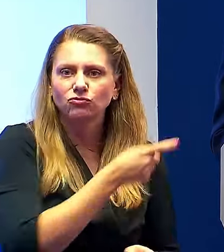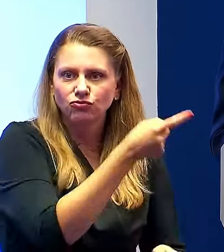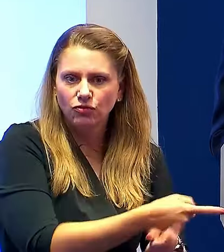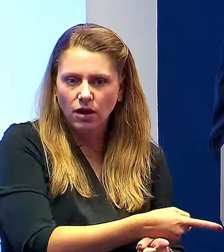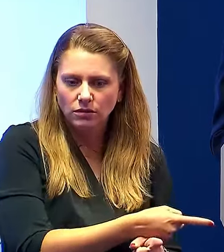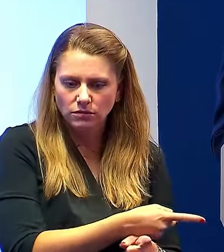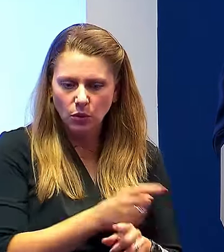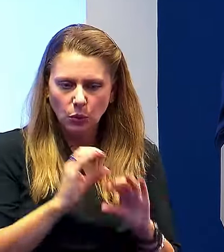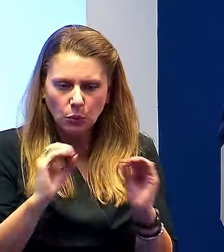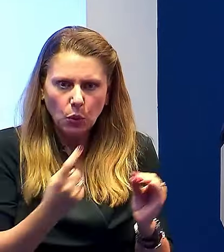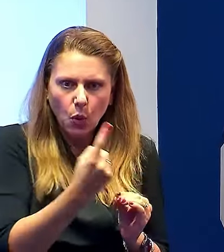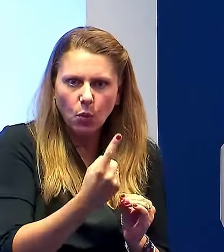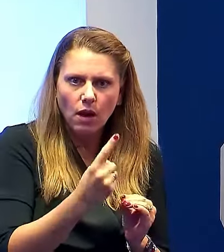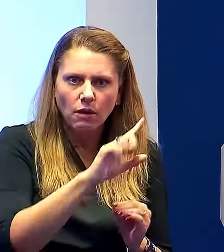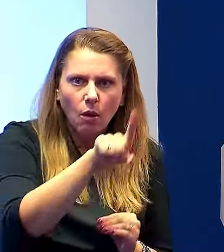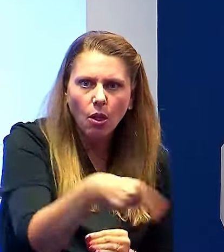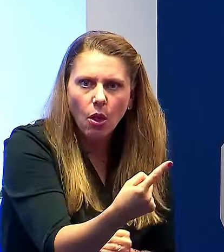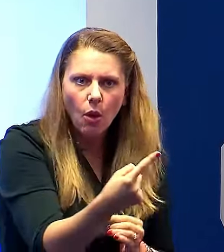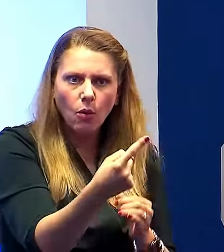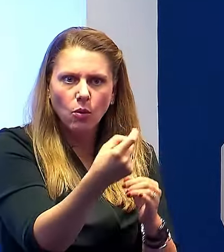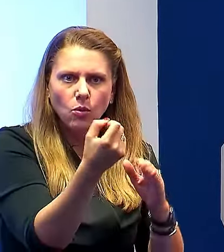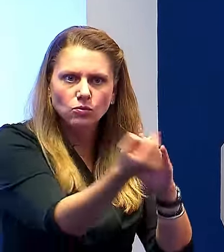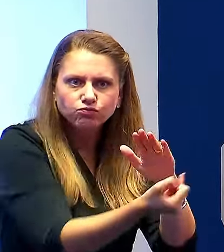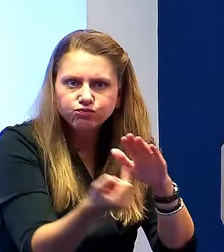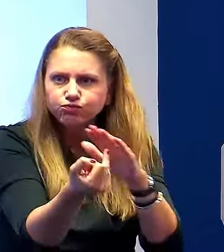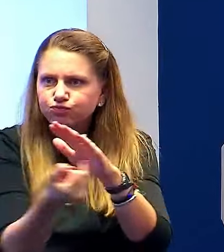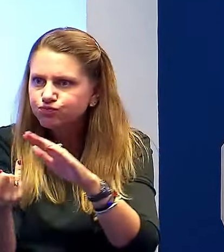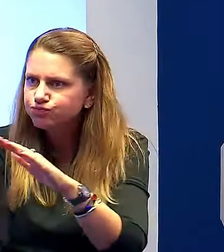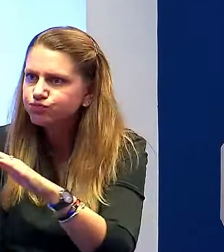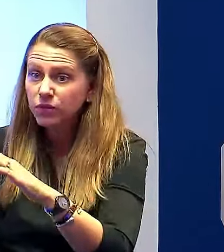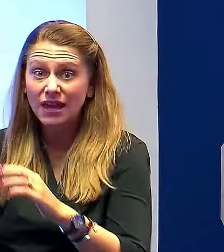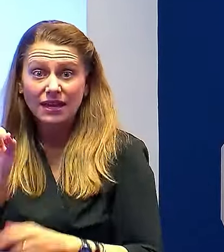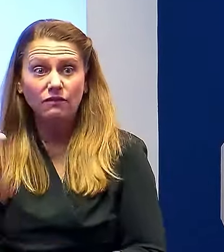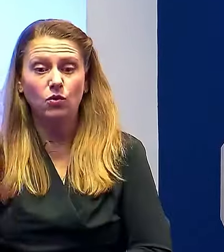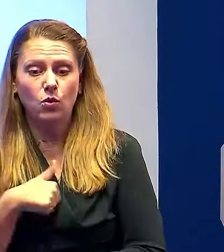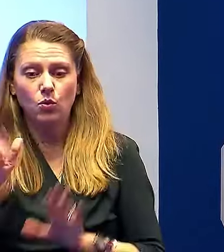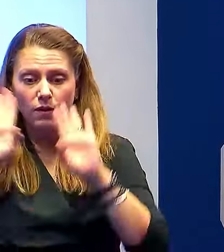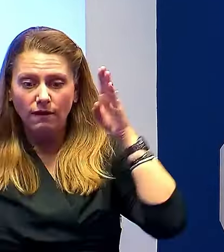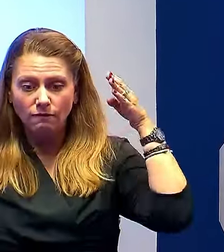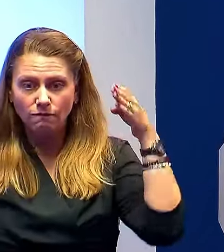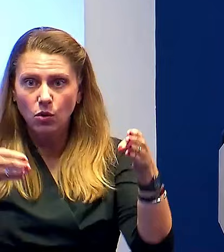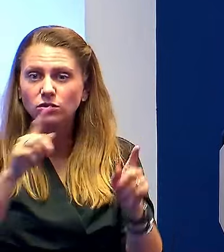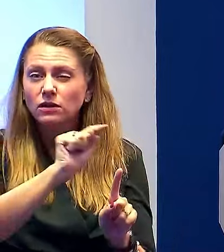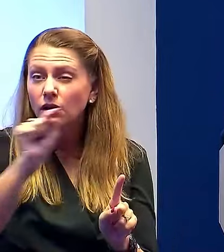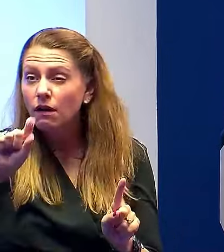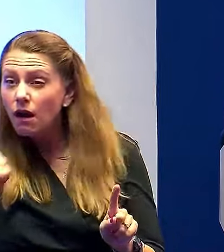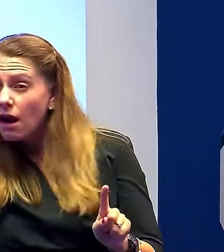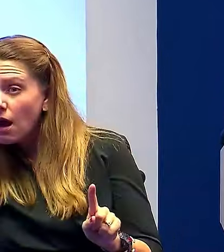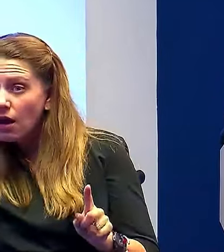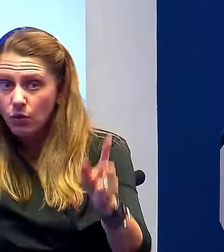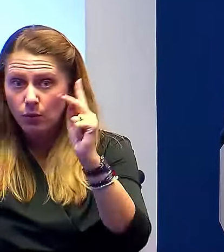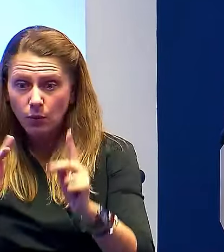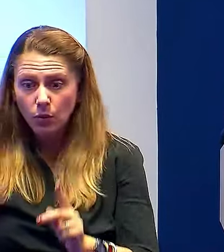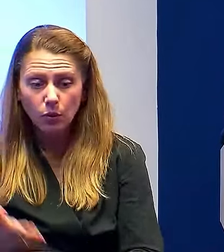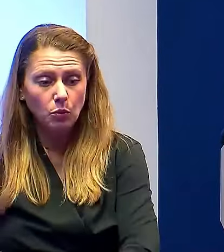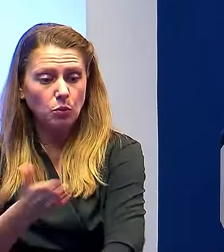fulfillment and our sense of purpose are greatly enhanced when we focus our energy on the betterment of other people's lives.